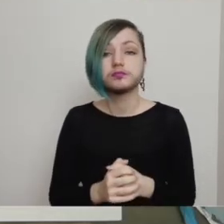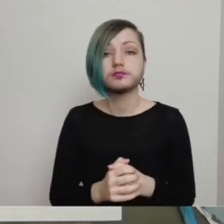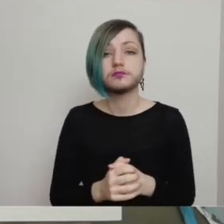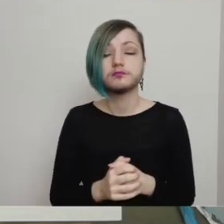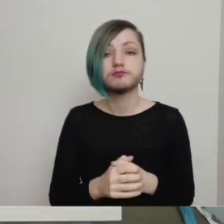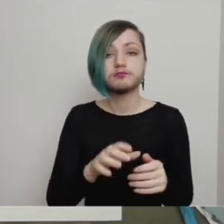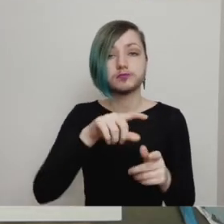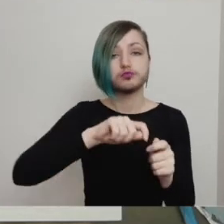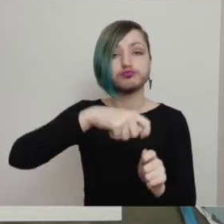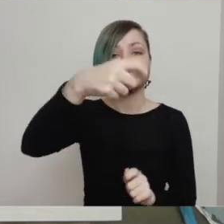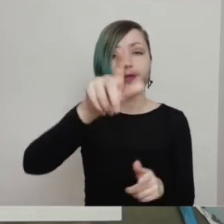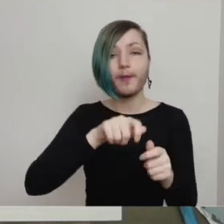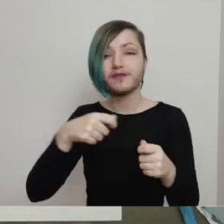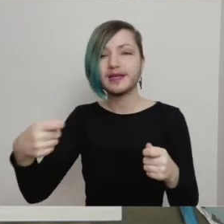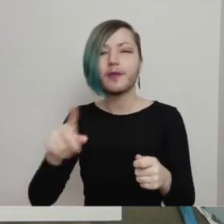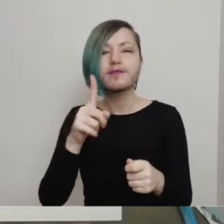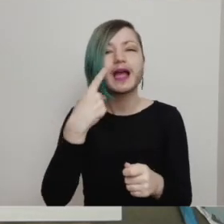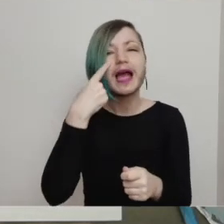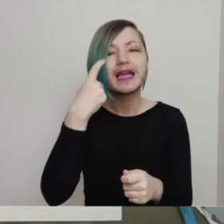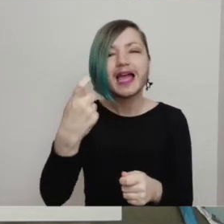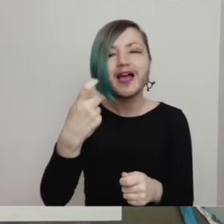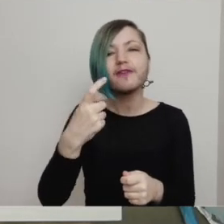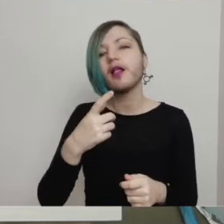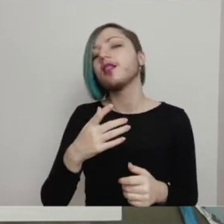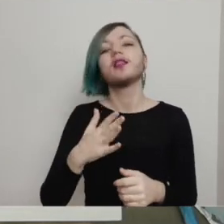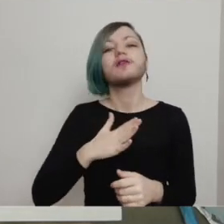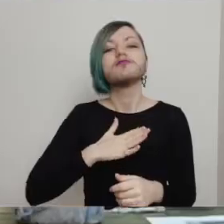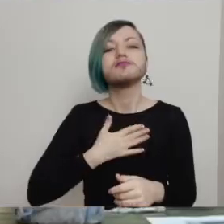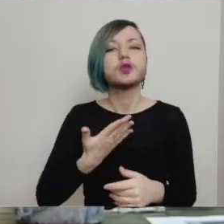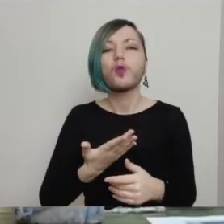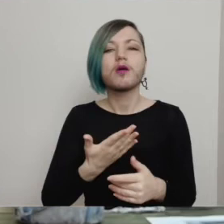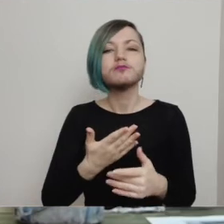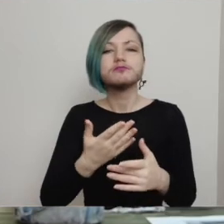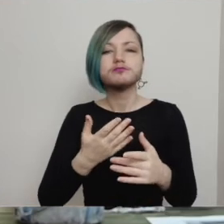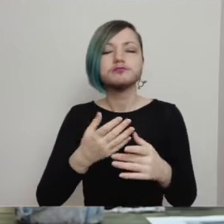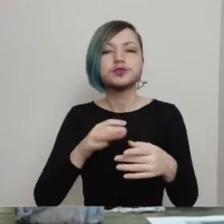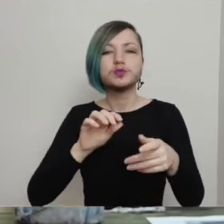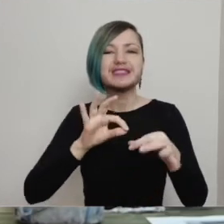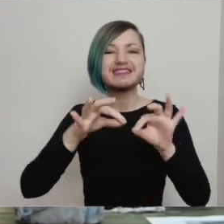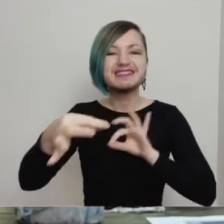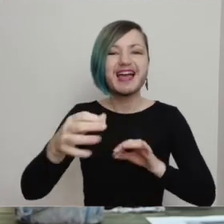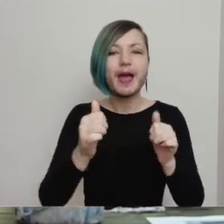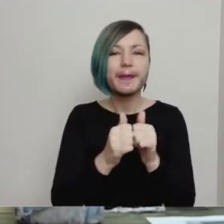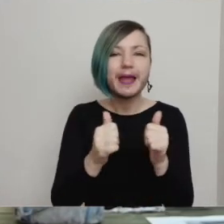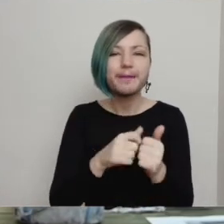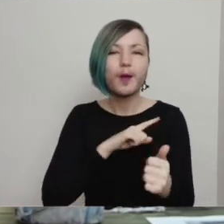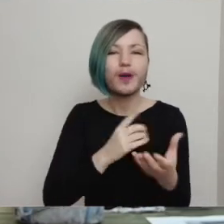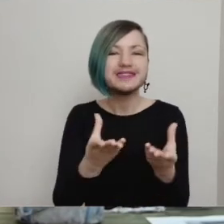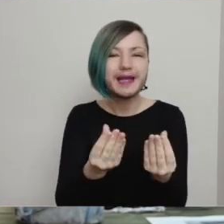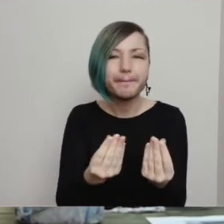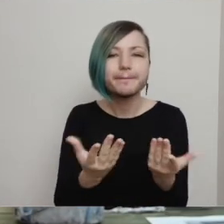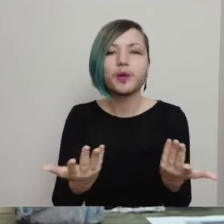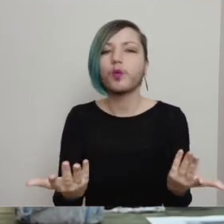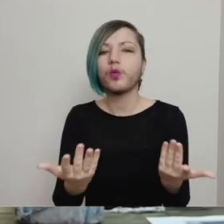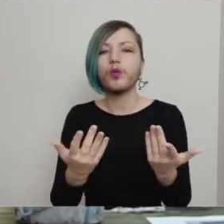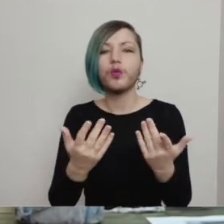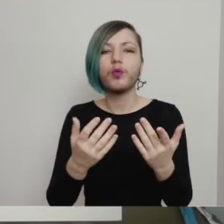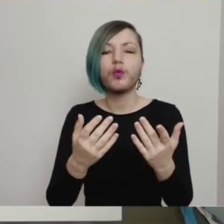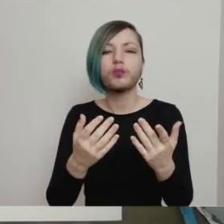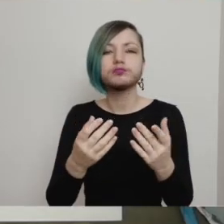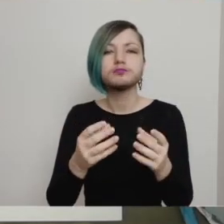take your tape off. Just be careful when you take it off that you don't rip any wet paint, or the paper might be a bit damp, depending on what paper you